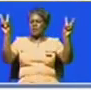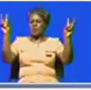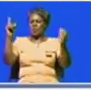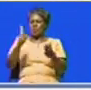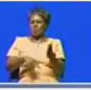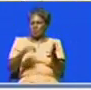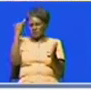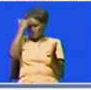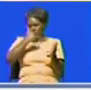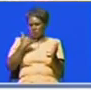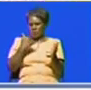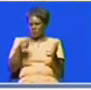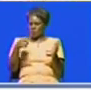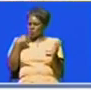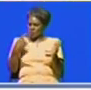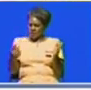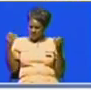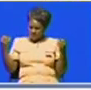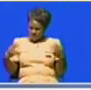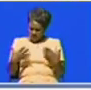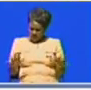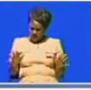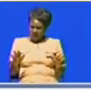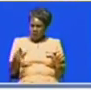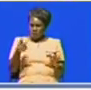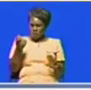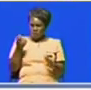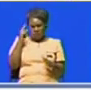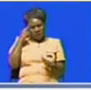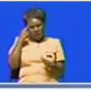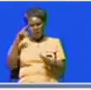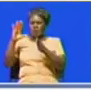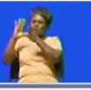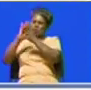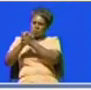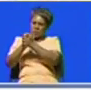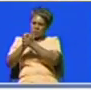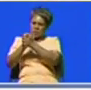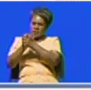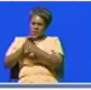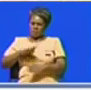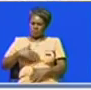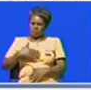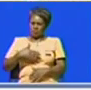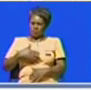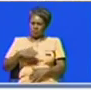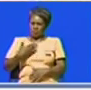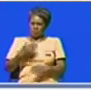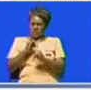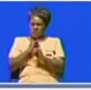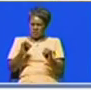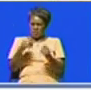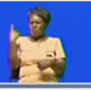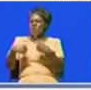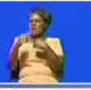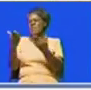And Yvonne, you've said that you'd understand or you think that Jubilee would be upset by a clean, fair win. There was no